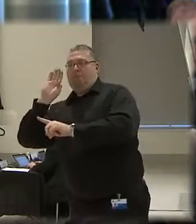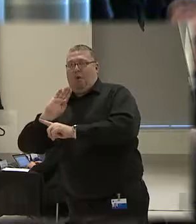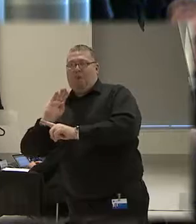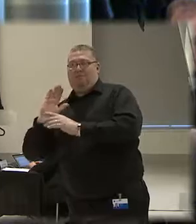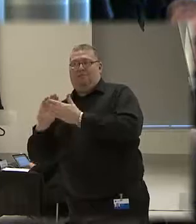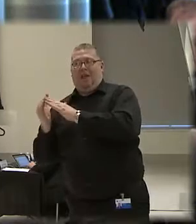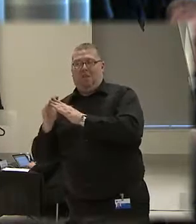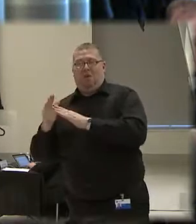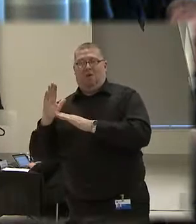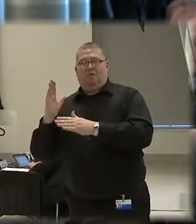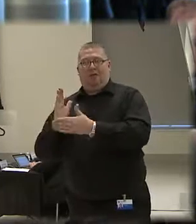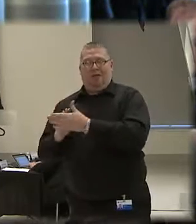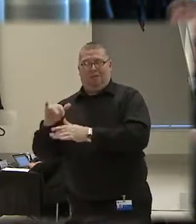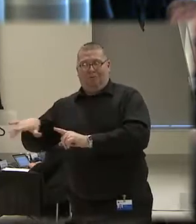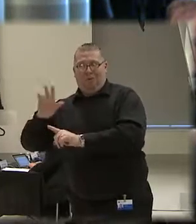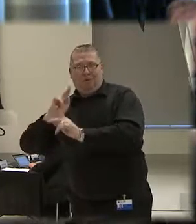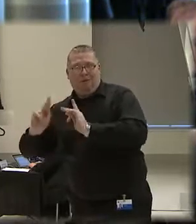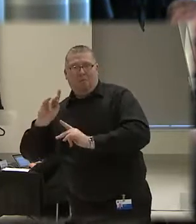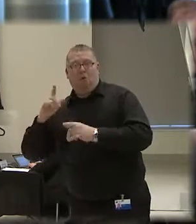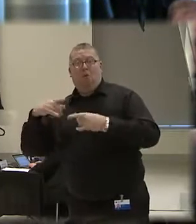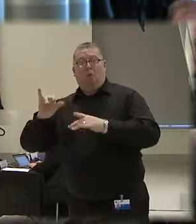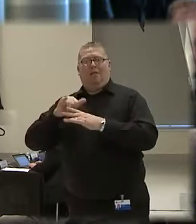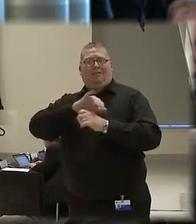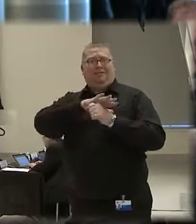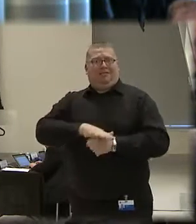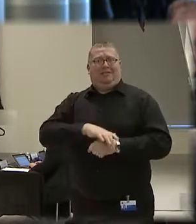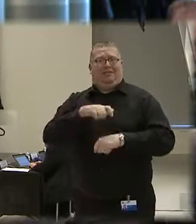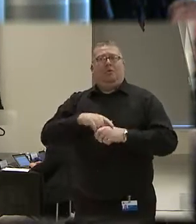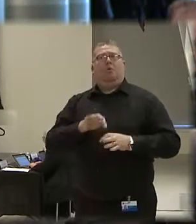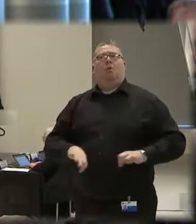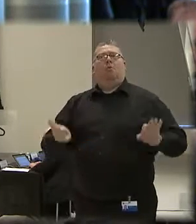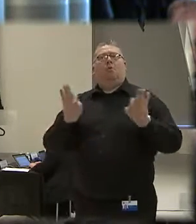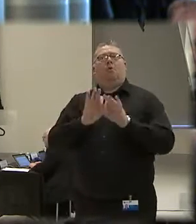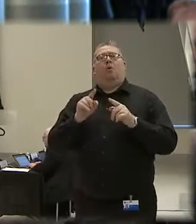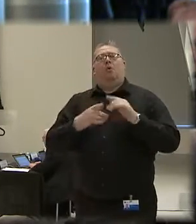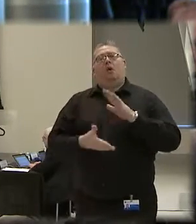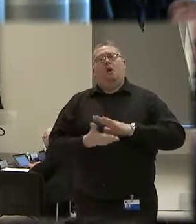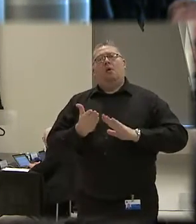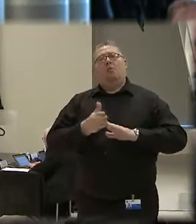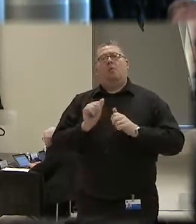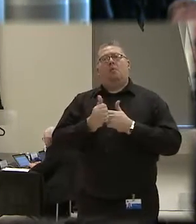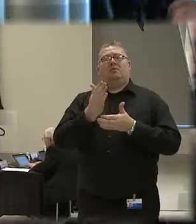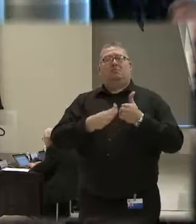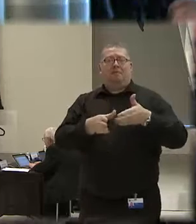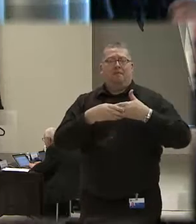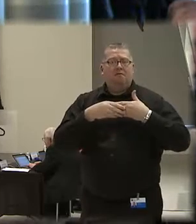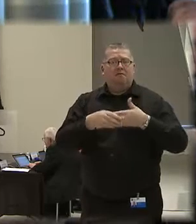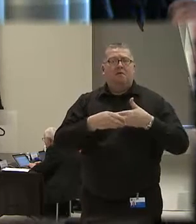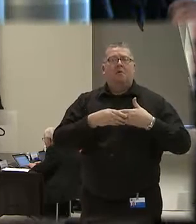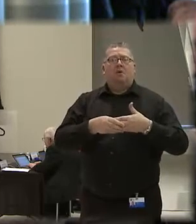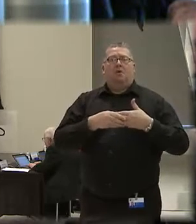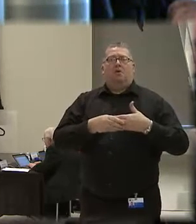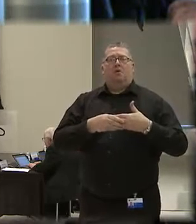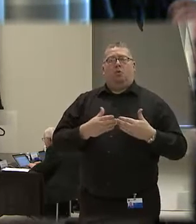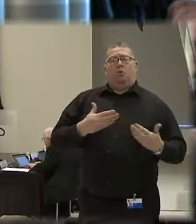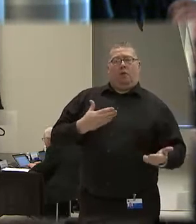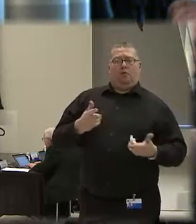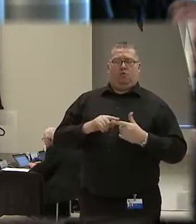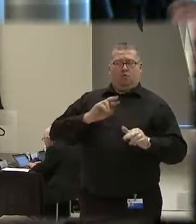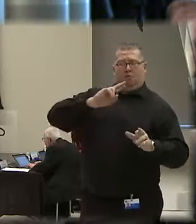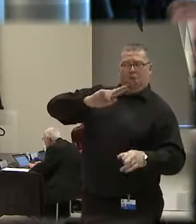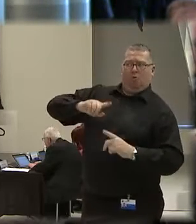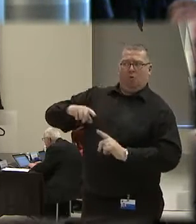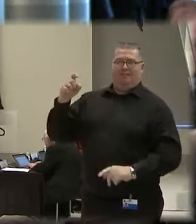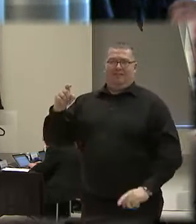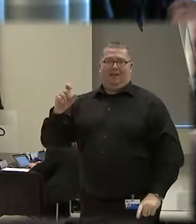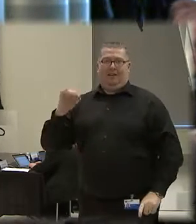people. So during these tense times, it's important to operate with flexibility and maneuverability to address the needs of the